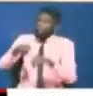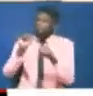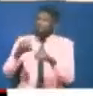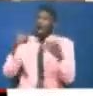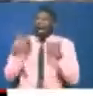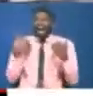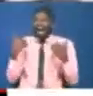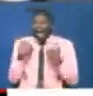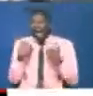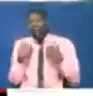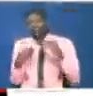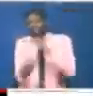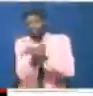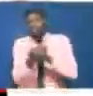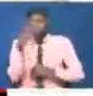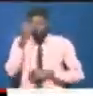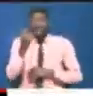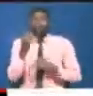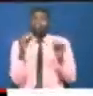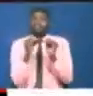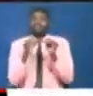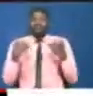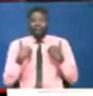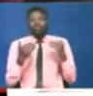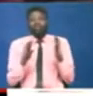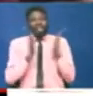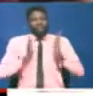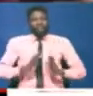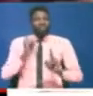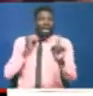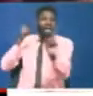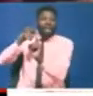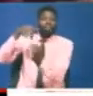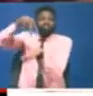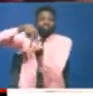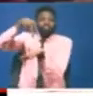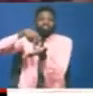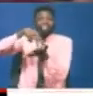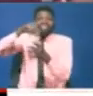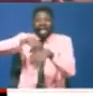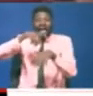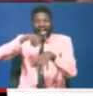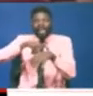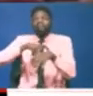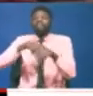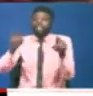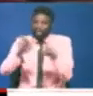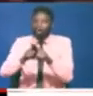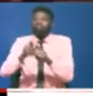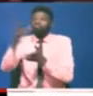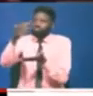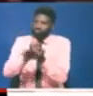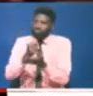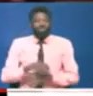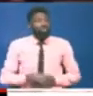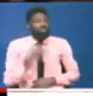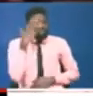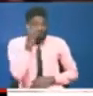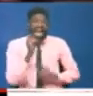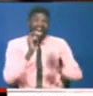with a particular election candidate over the recruitment. Why was the interview done in phases? The last